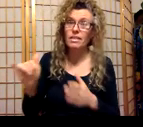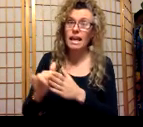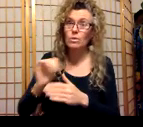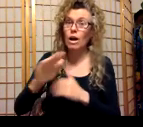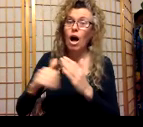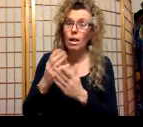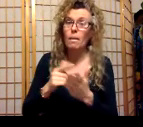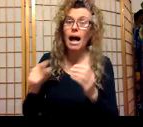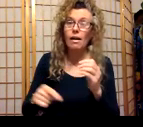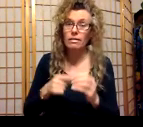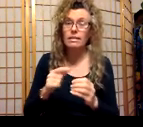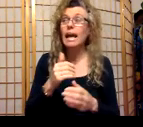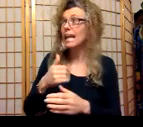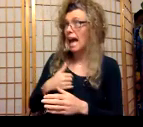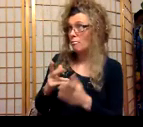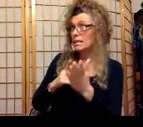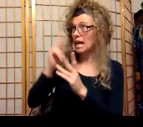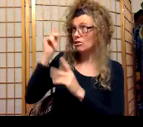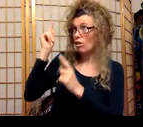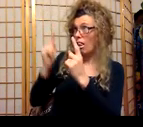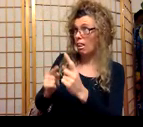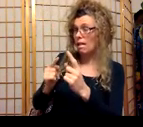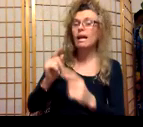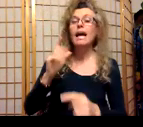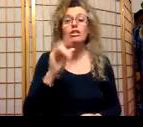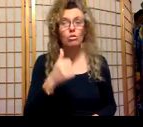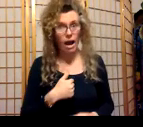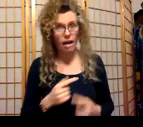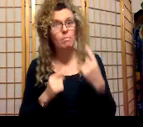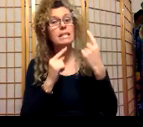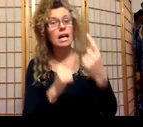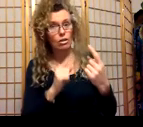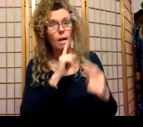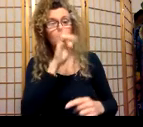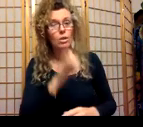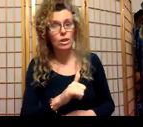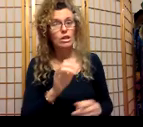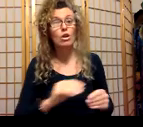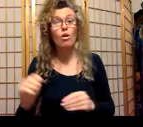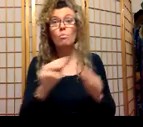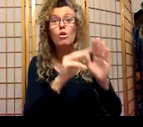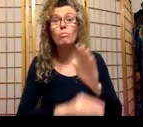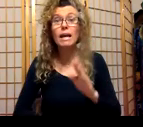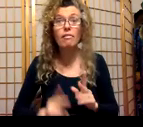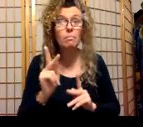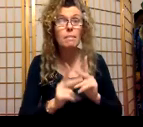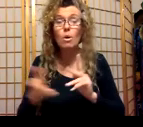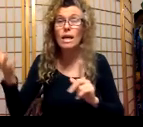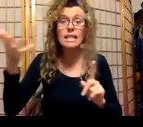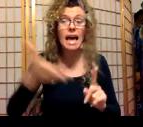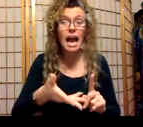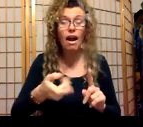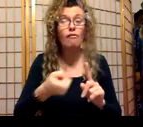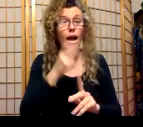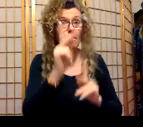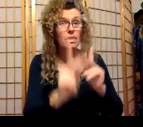And having potential. And do have the potential, absolutely. So the movement of the people is there, from out of the citizen